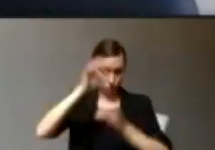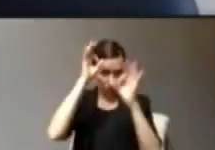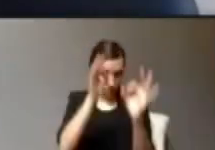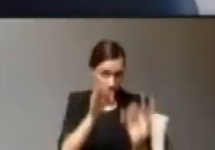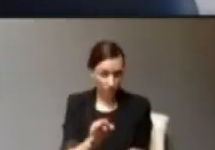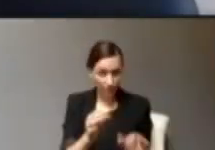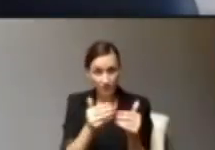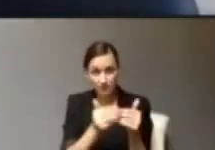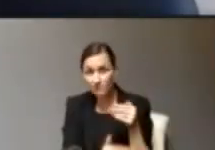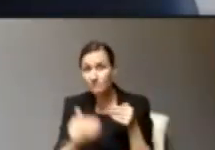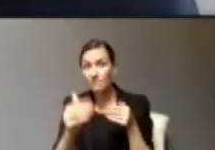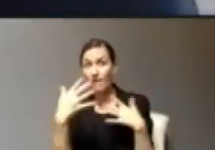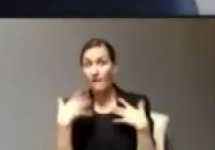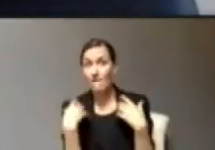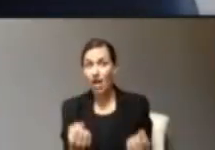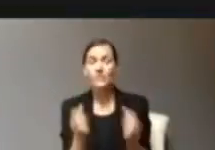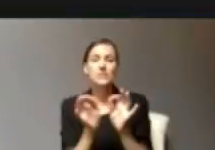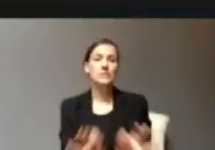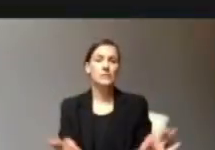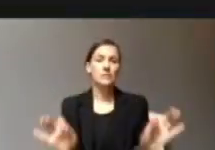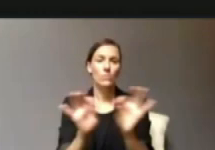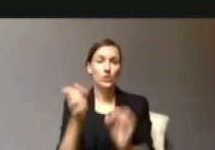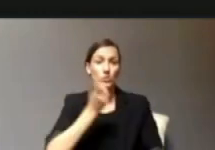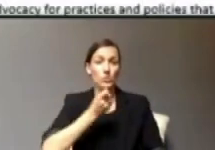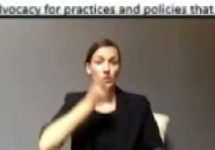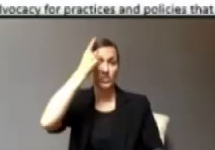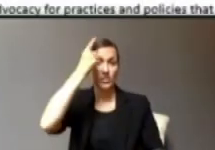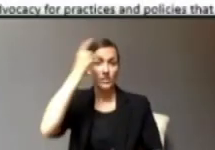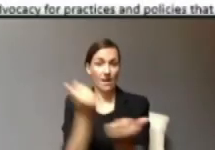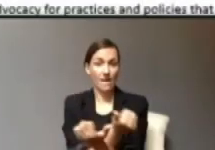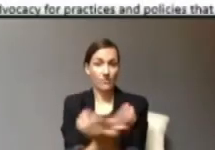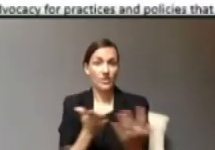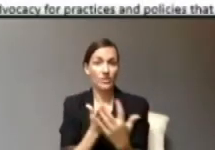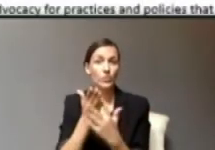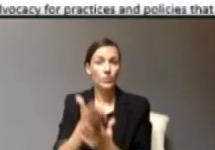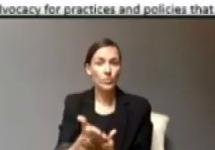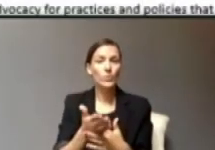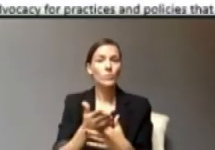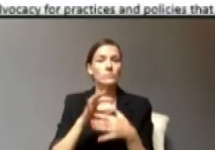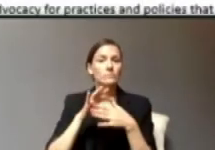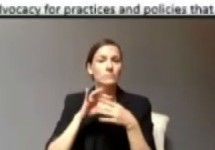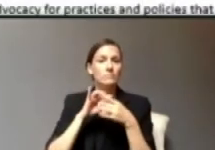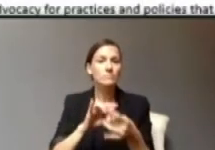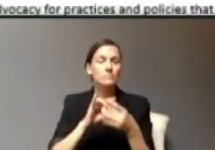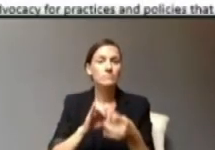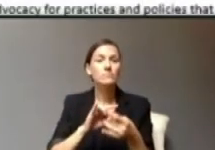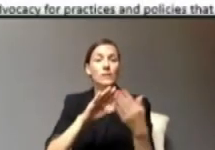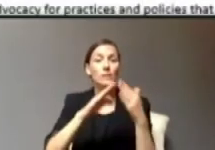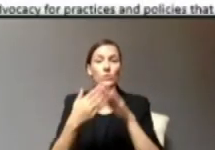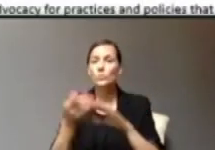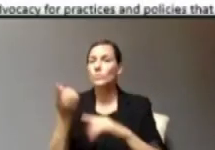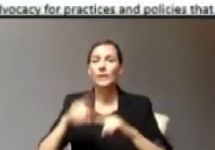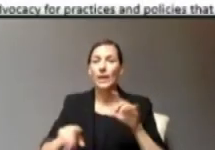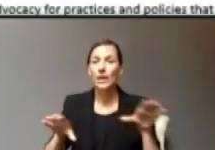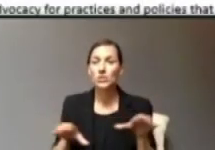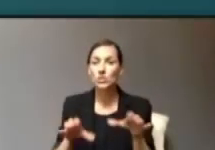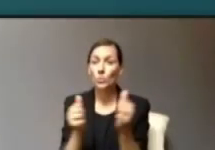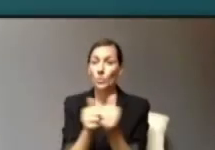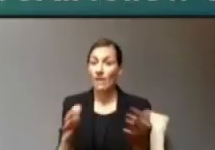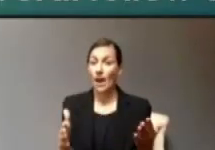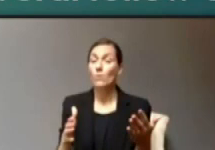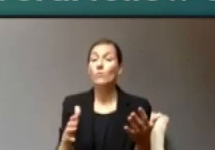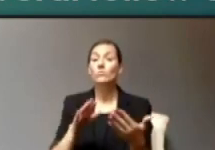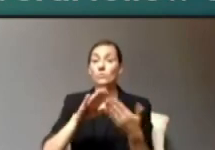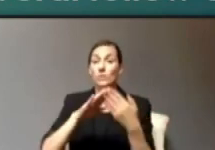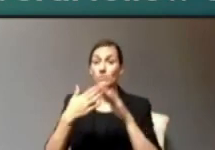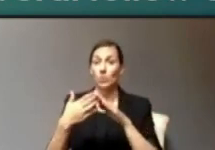know, it's important that we understand all of this in the context of communities. And we cannot do that without community partners, the people who actually